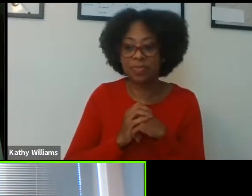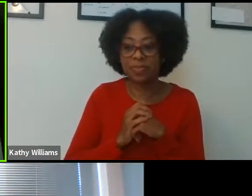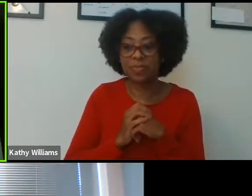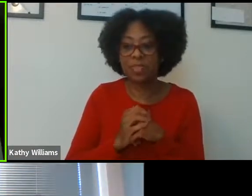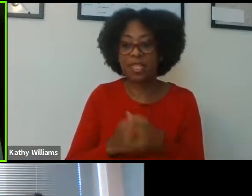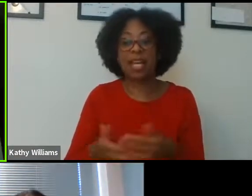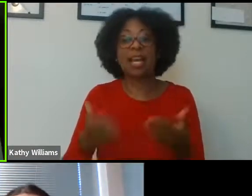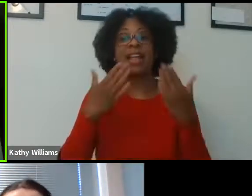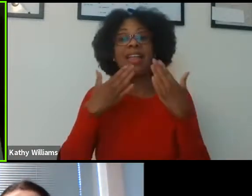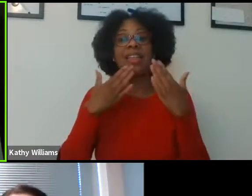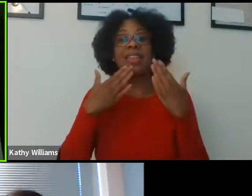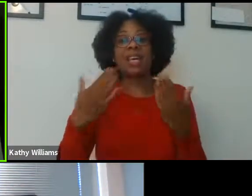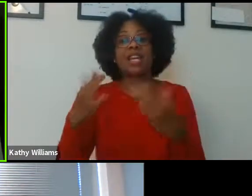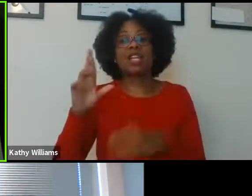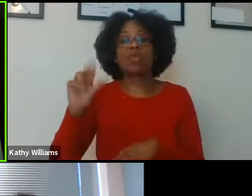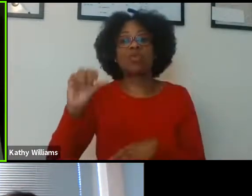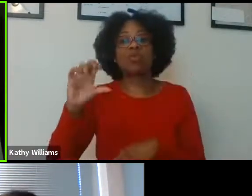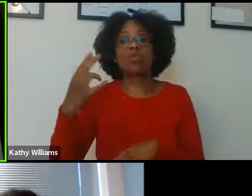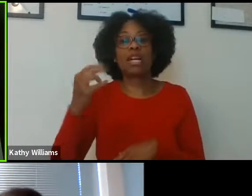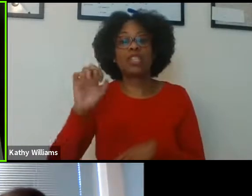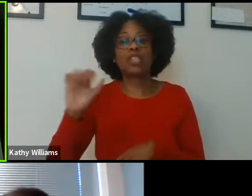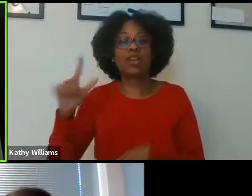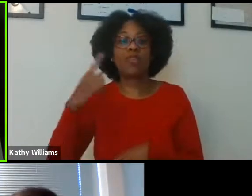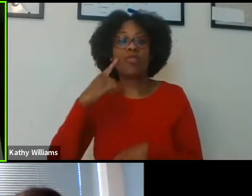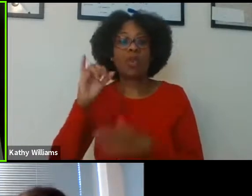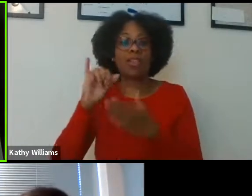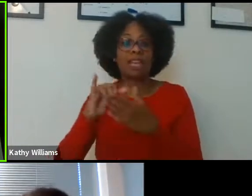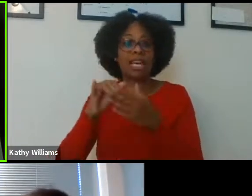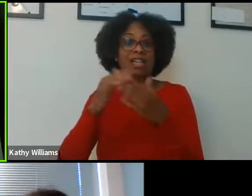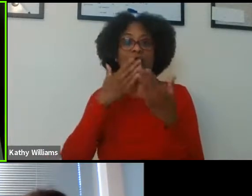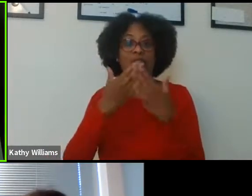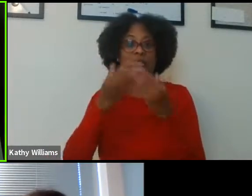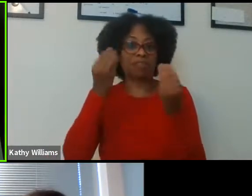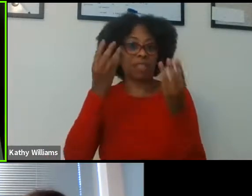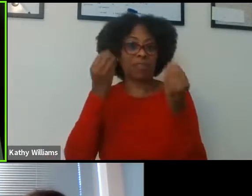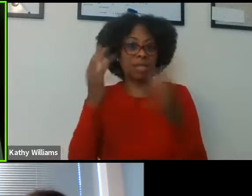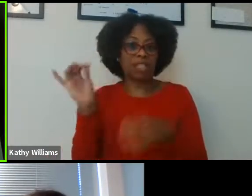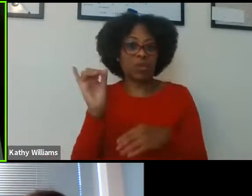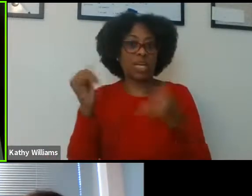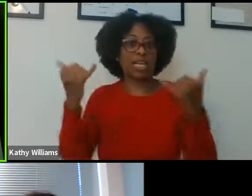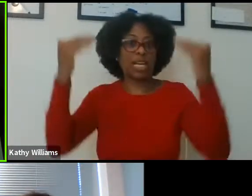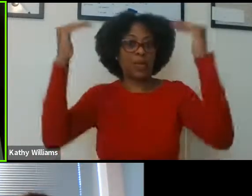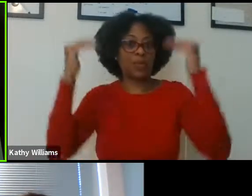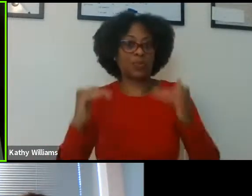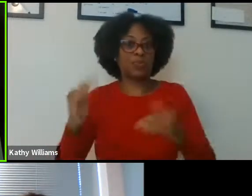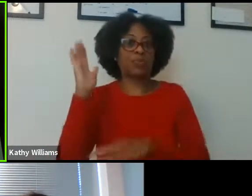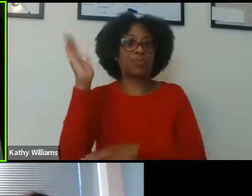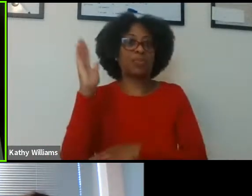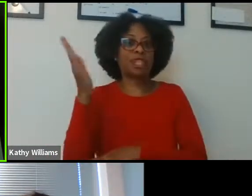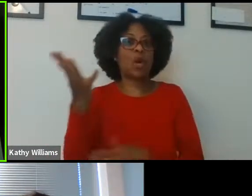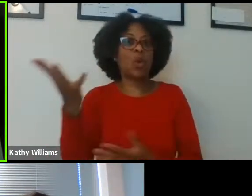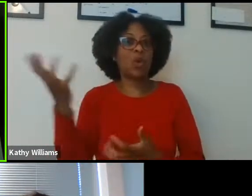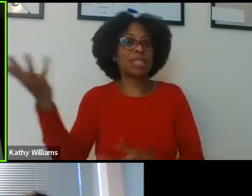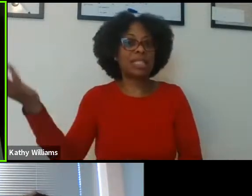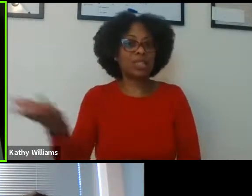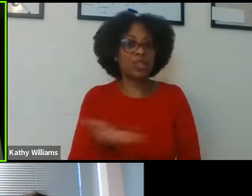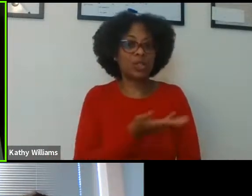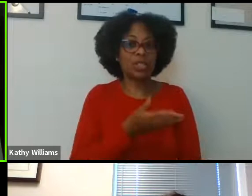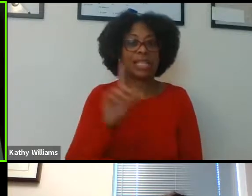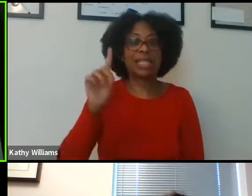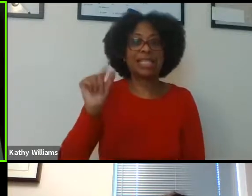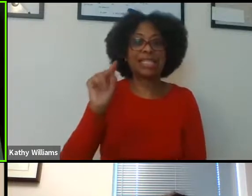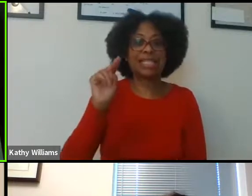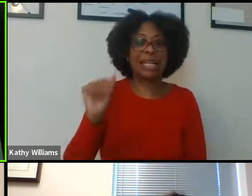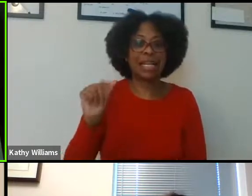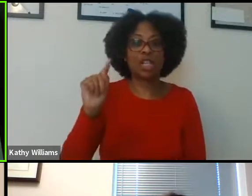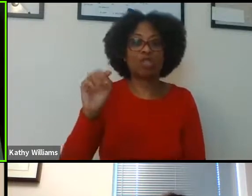Thank you, Rachel, for that informative information as well. Okay, next up, I would like to introduce Dana